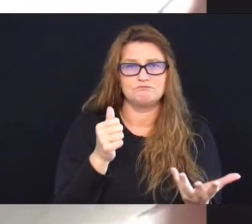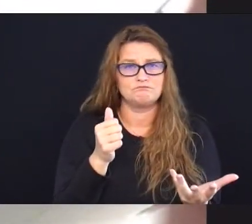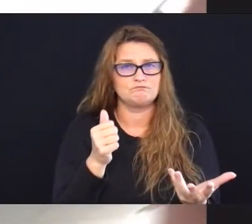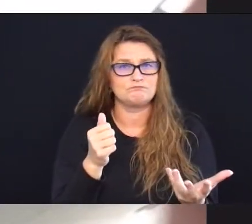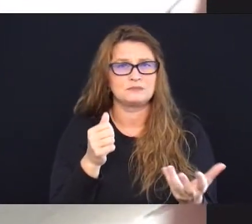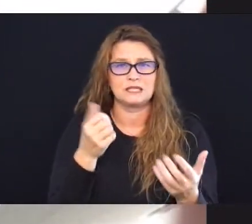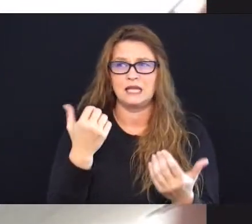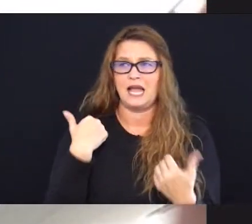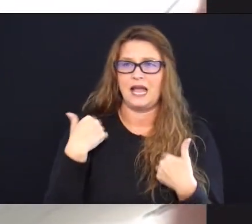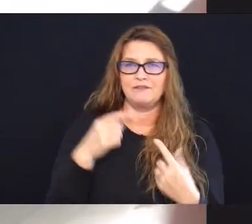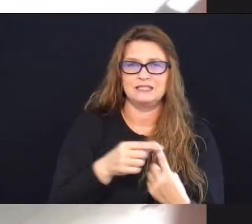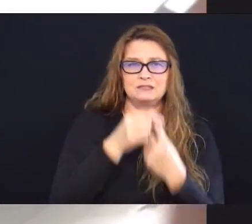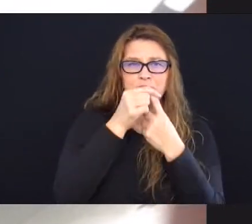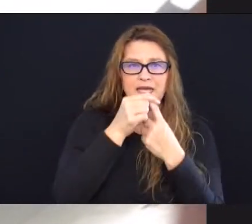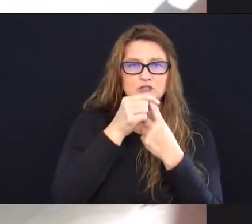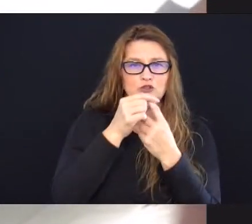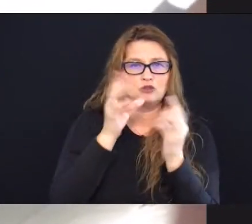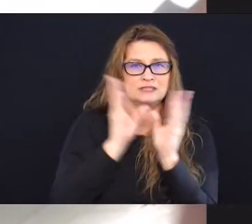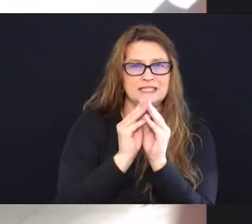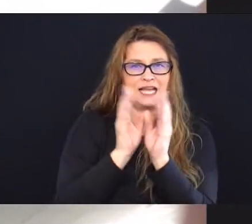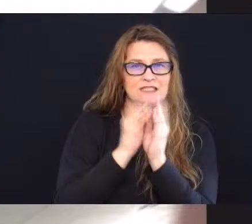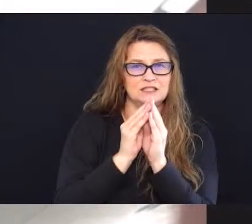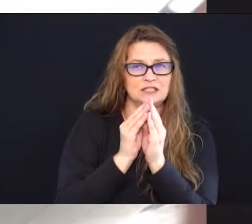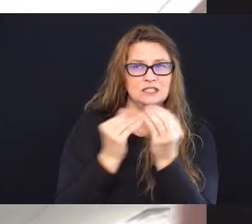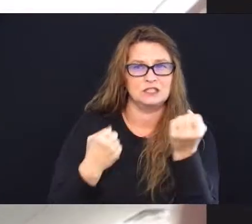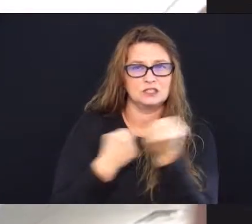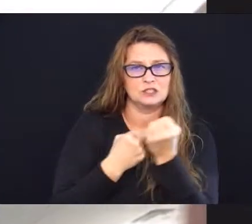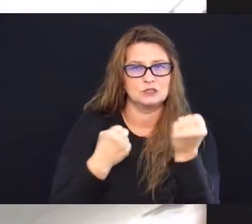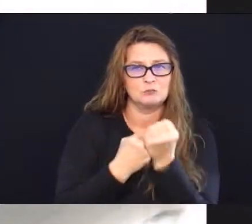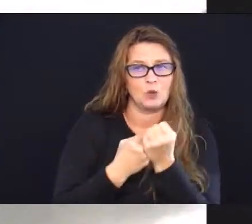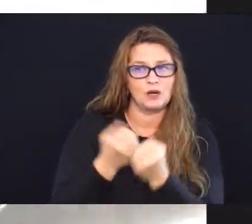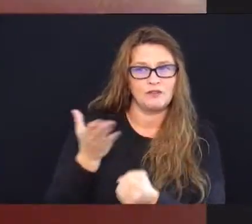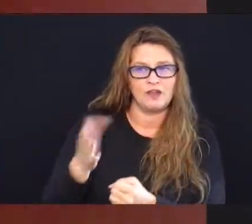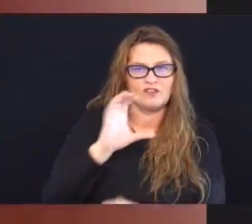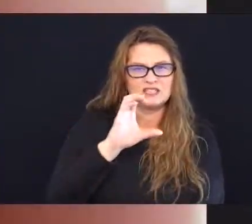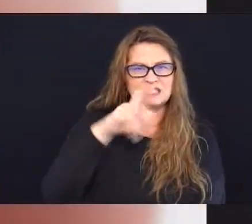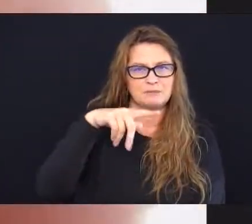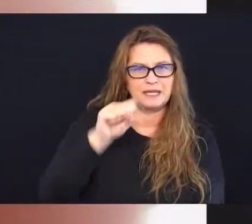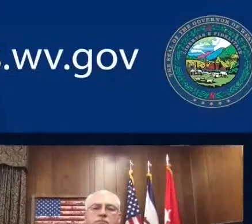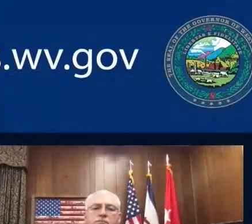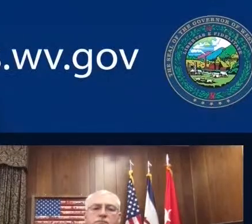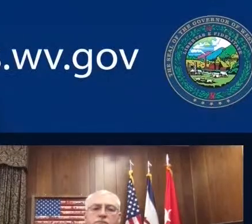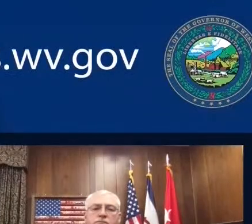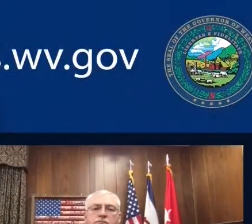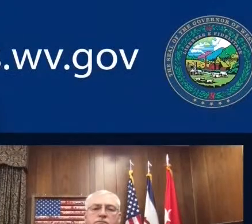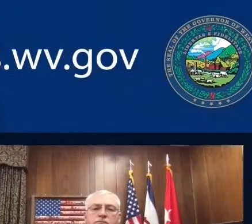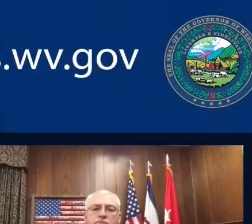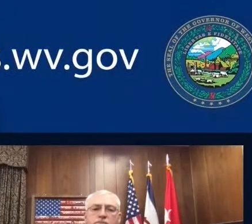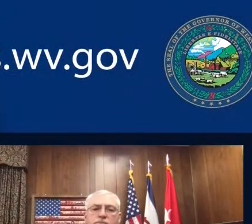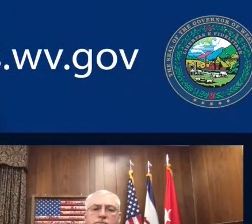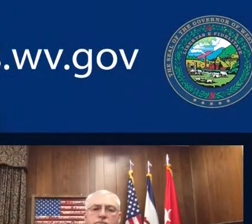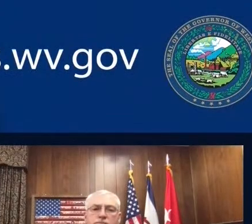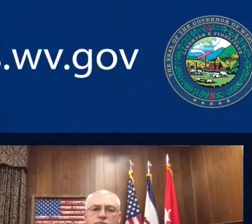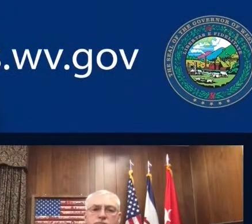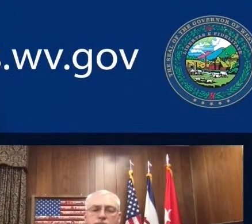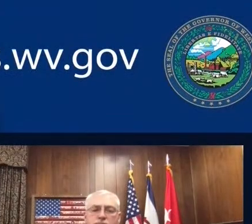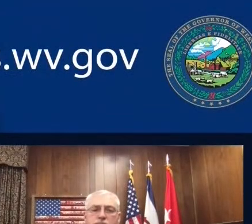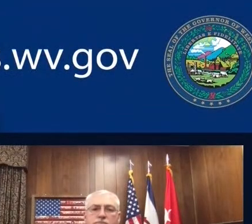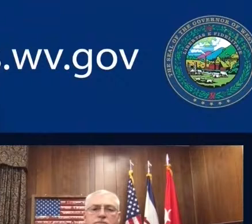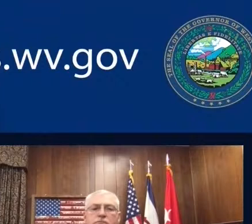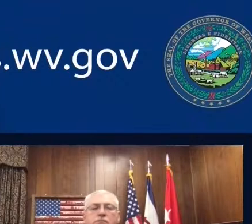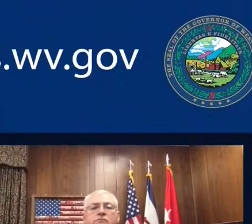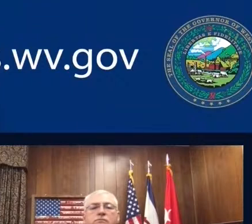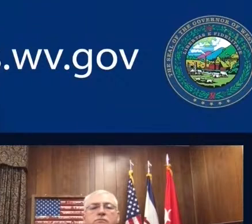foster care issue and especially the pay with the CPS workers? Well, Mark, from the standpoint